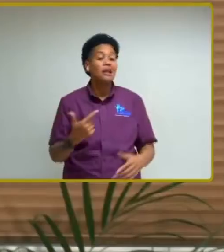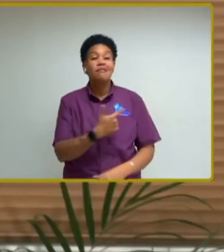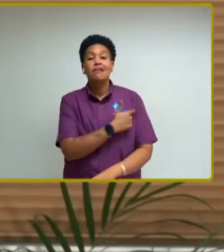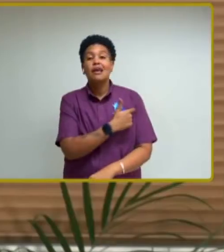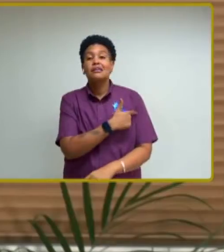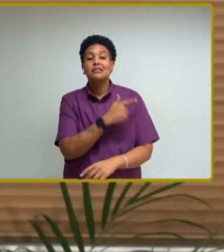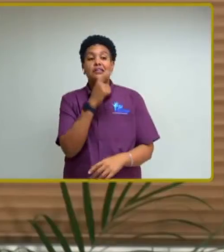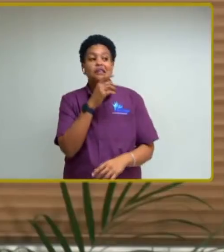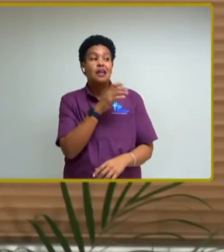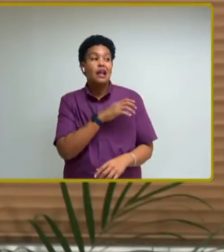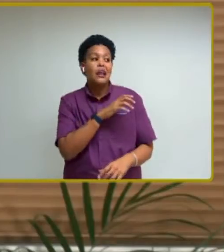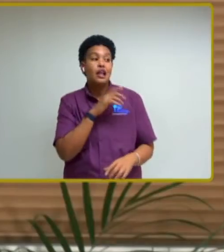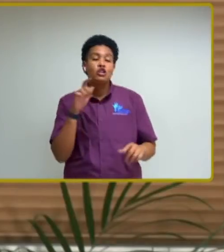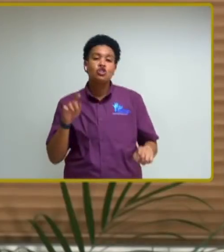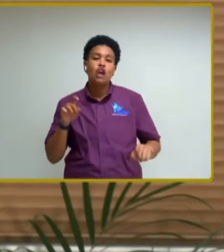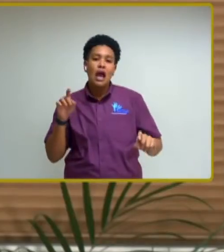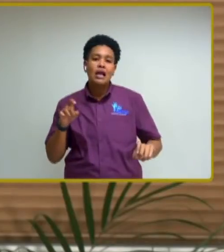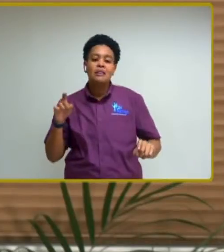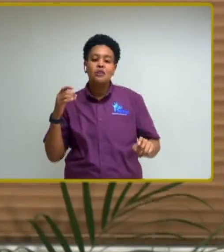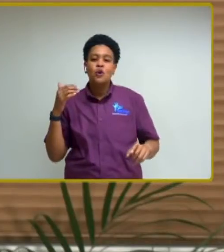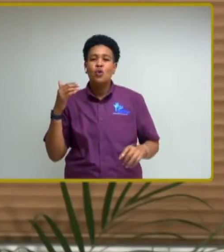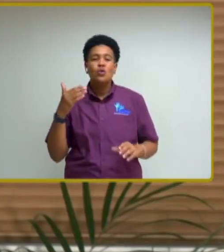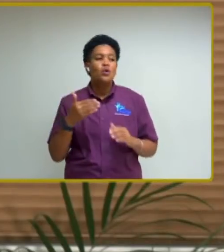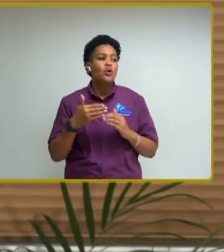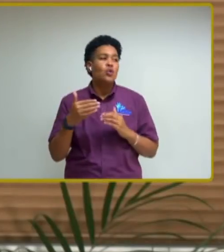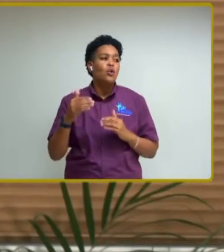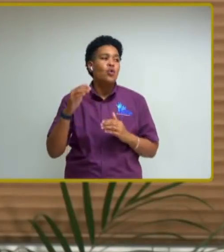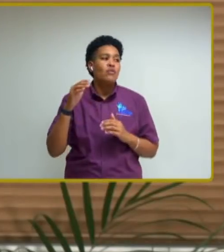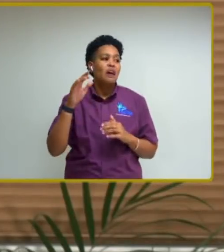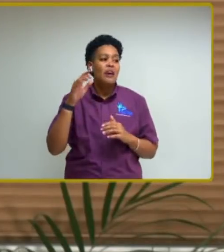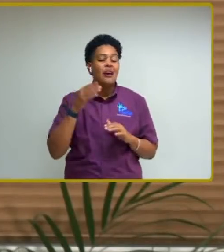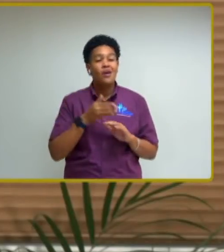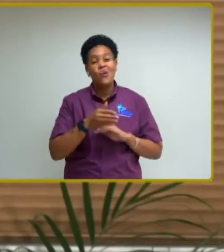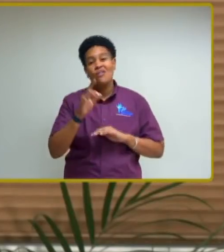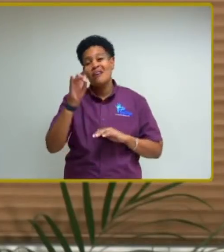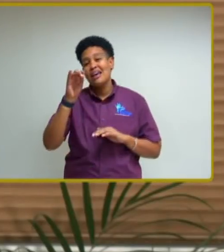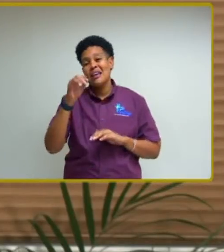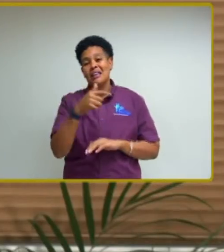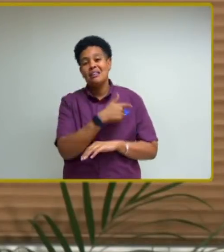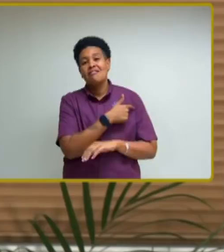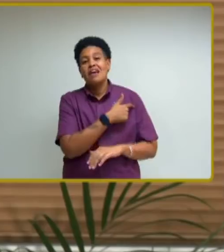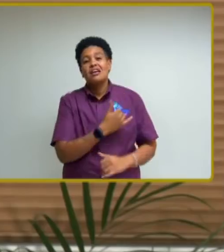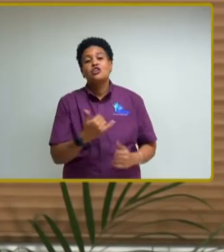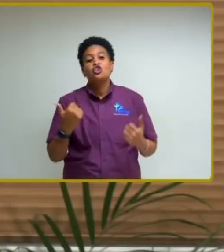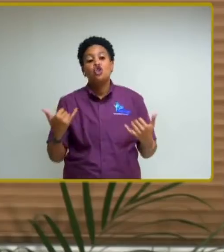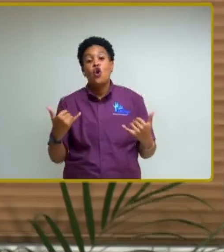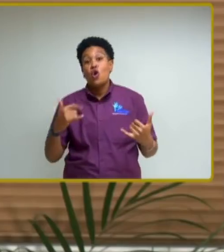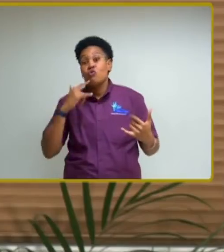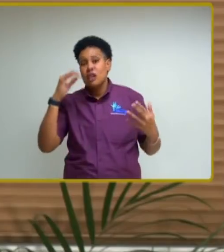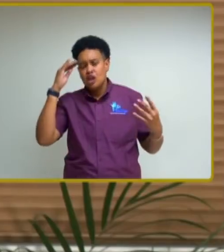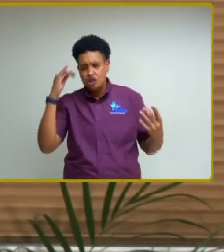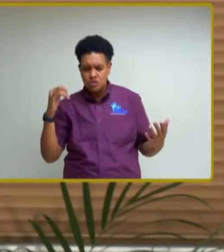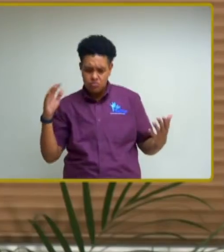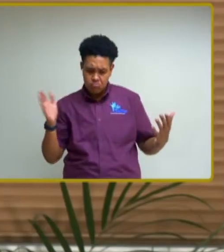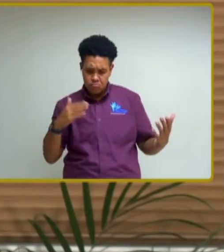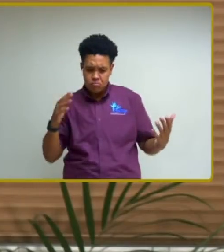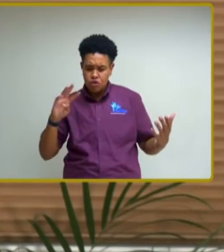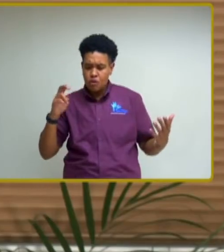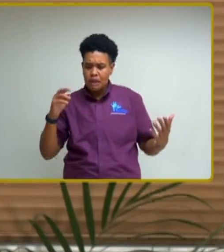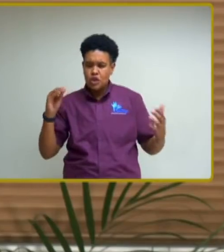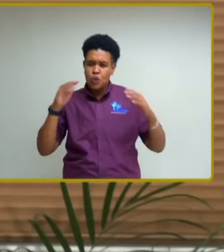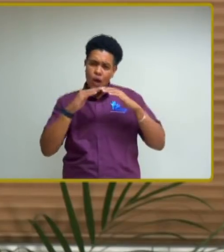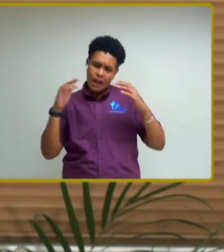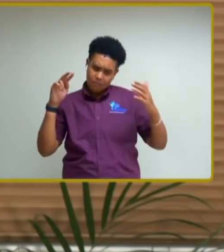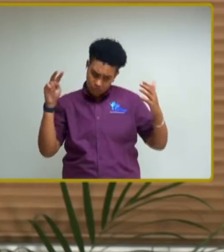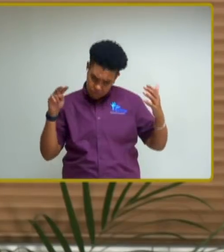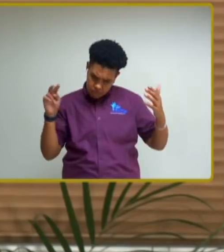are in clinical trials, over 80 vaccines, quite a few are now being considered at the WHO level,